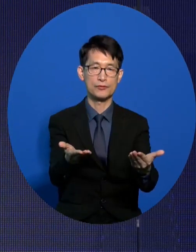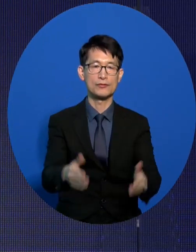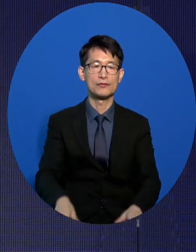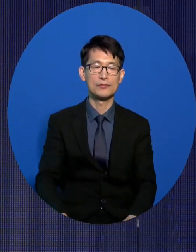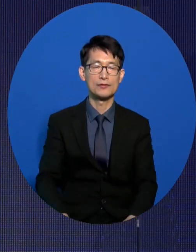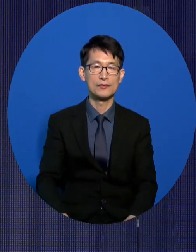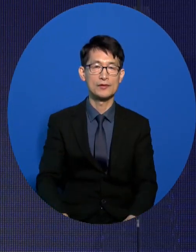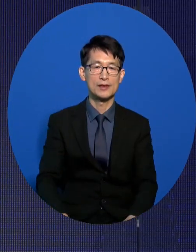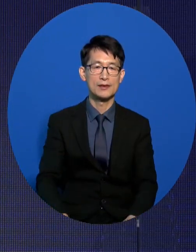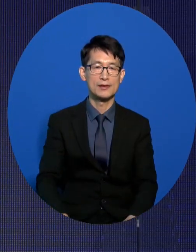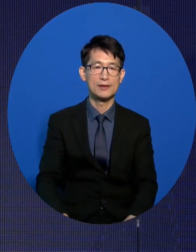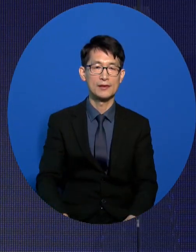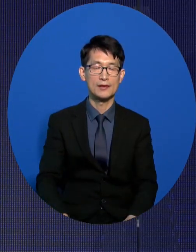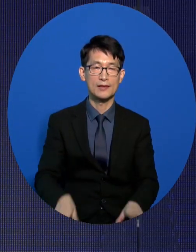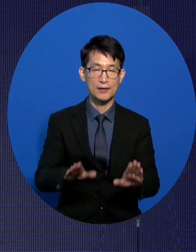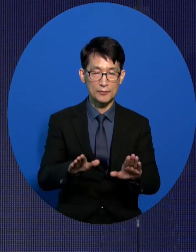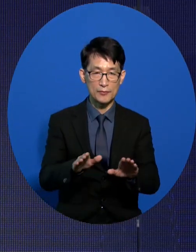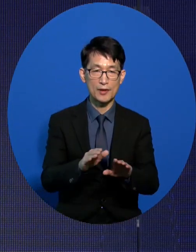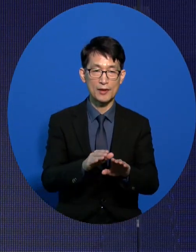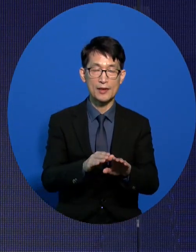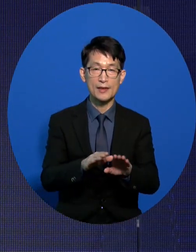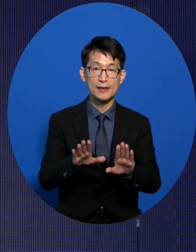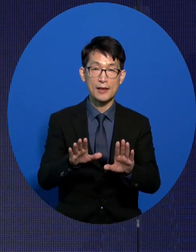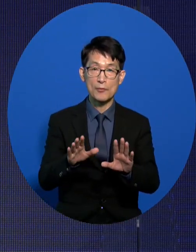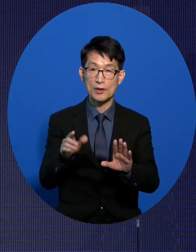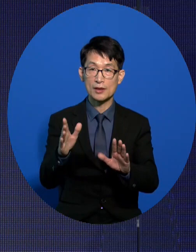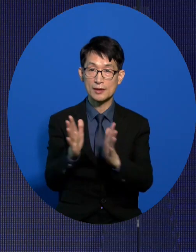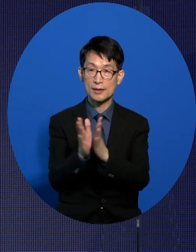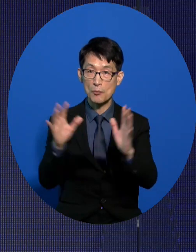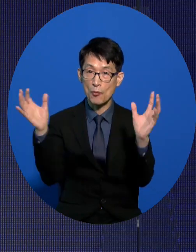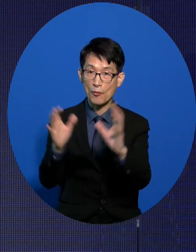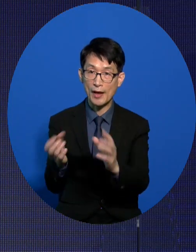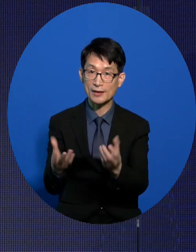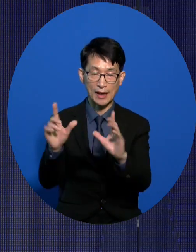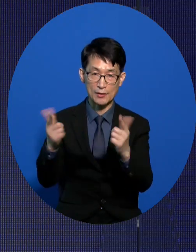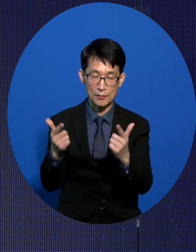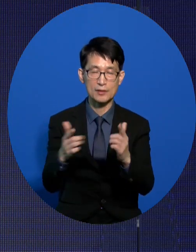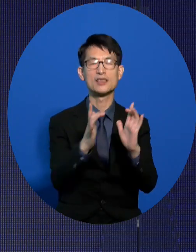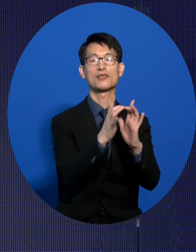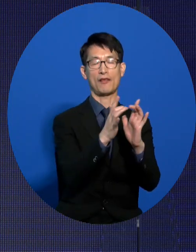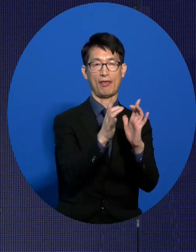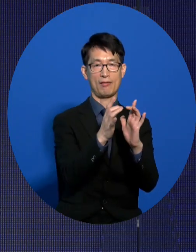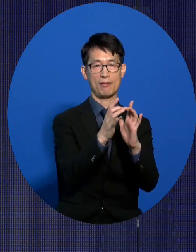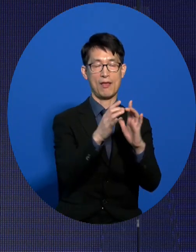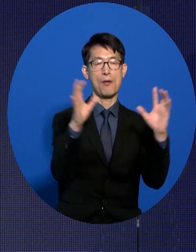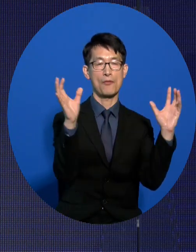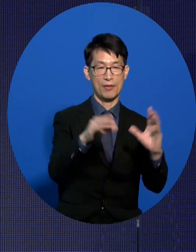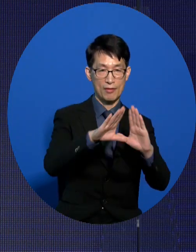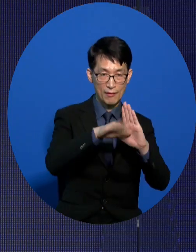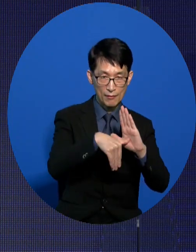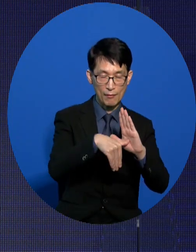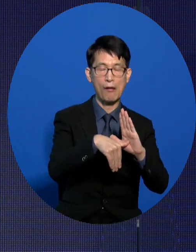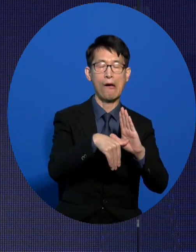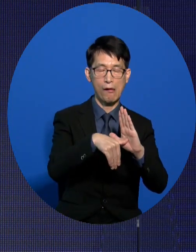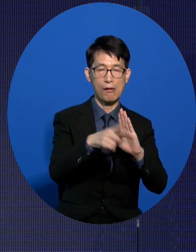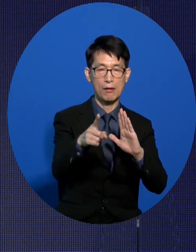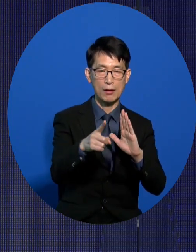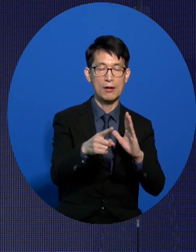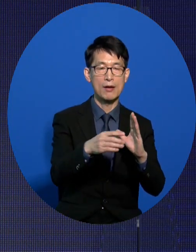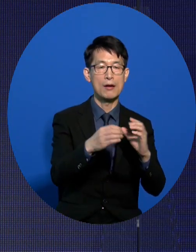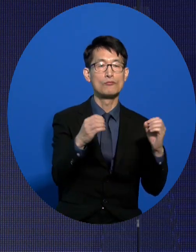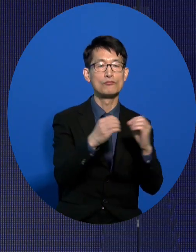on this prior experience, we were able to transition very quickly from offline to